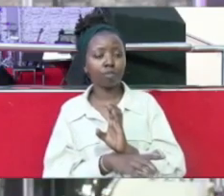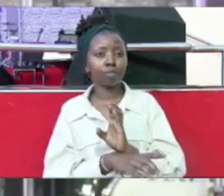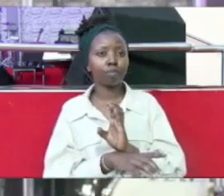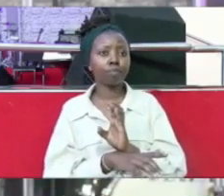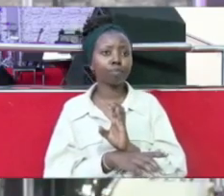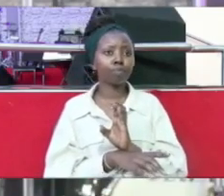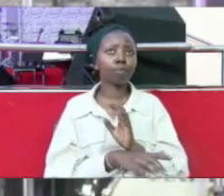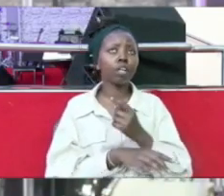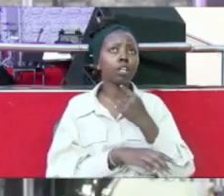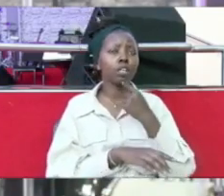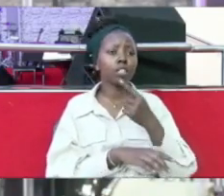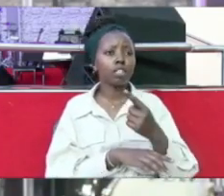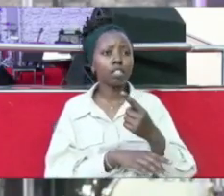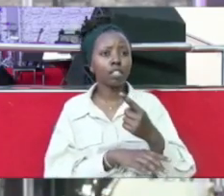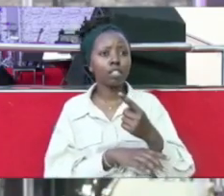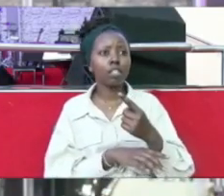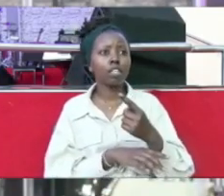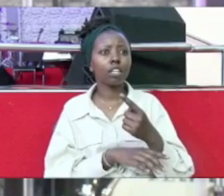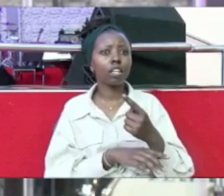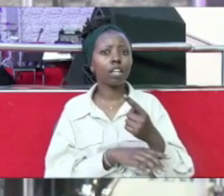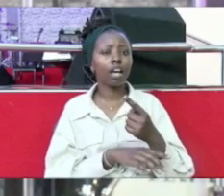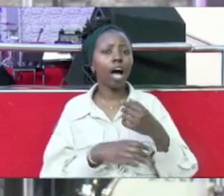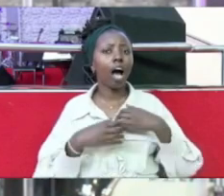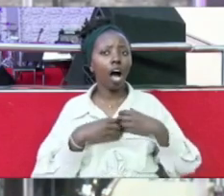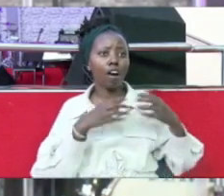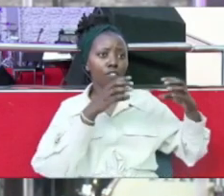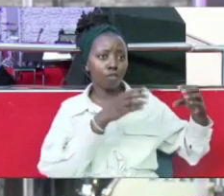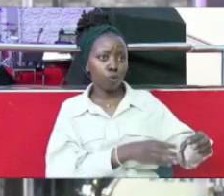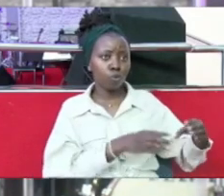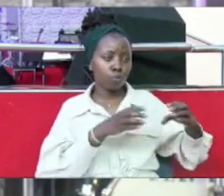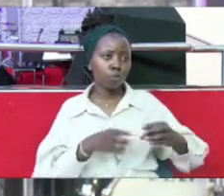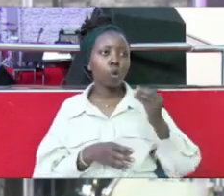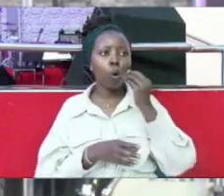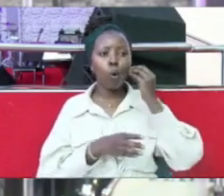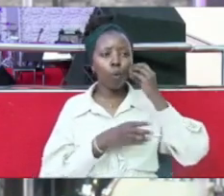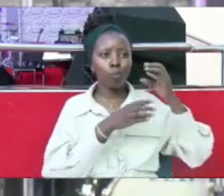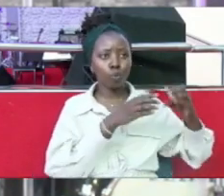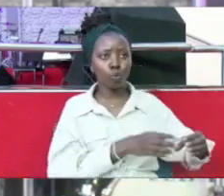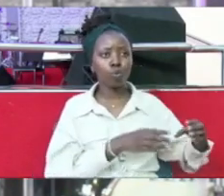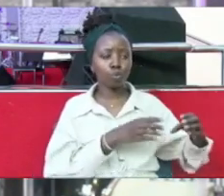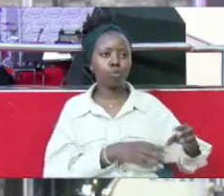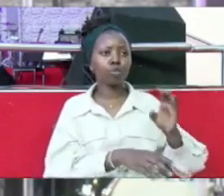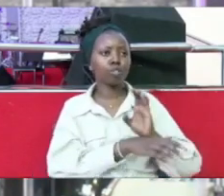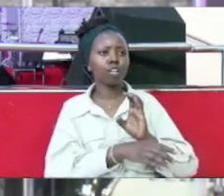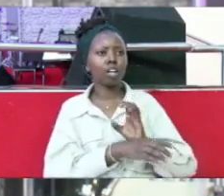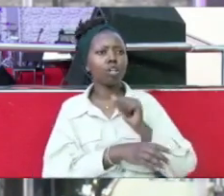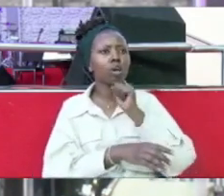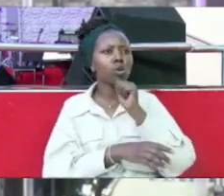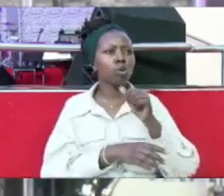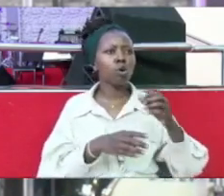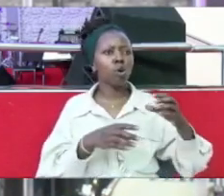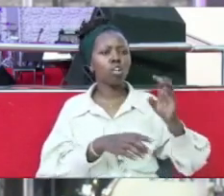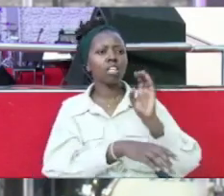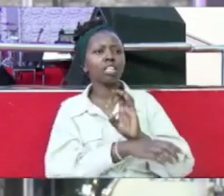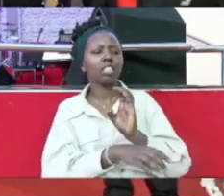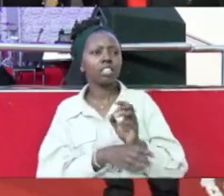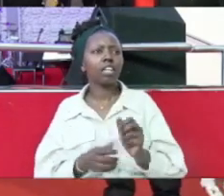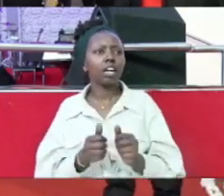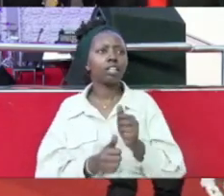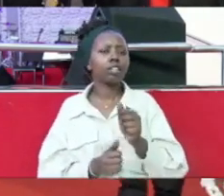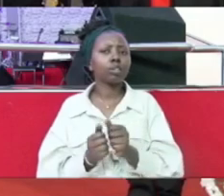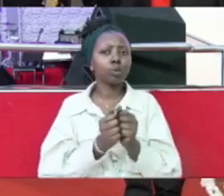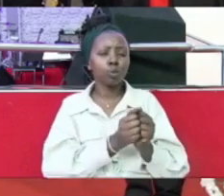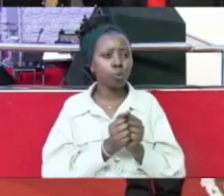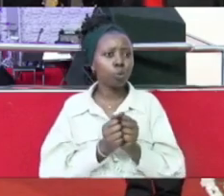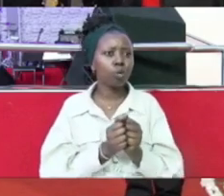we say that we are a cell-based church. Sisi tunasema ni kanisa la cell. Not a church with the cells. Ila si kanisa